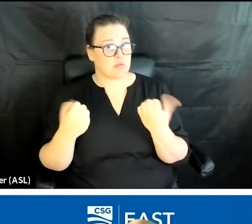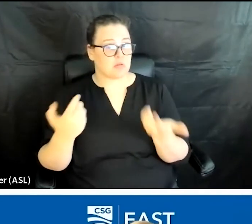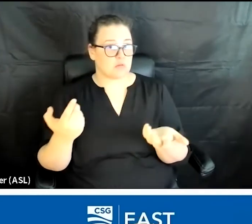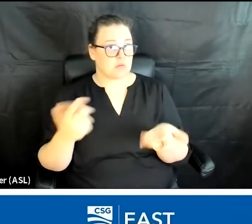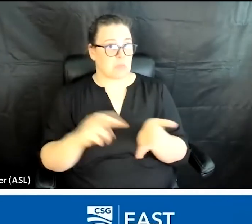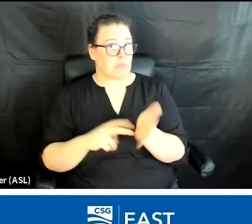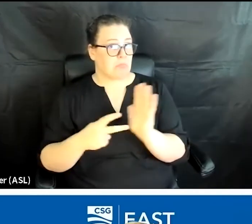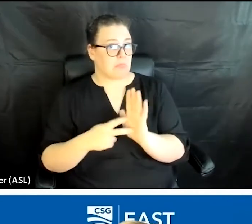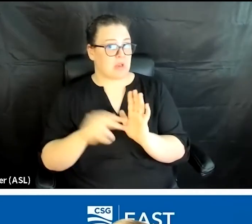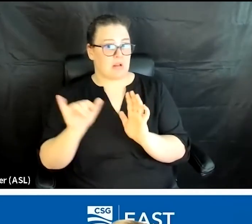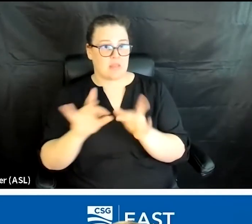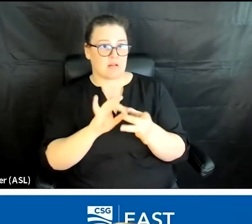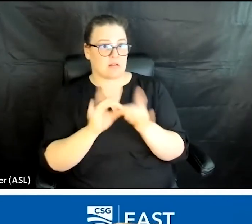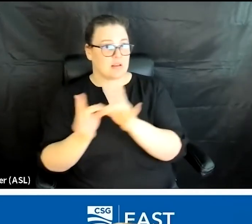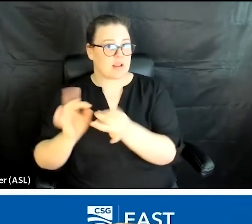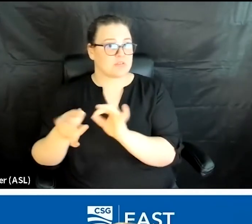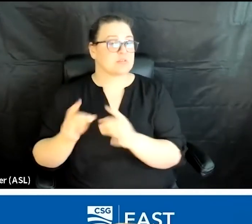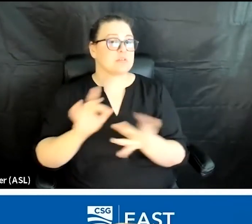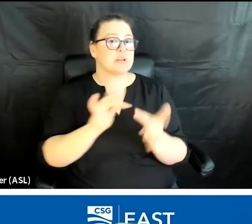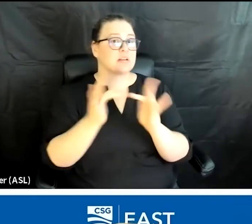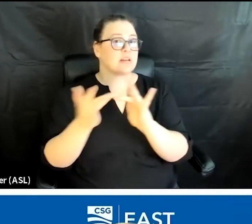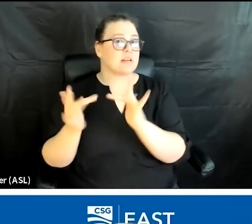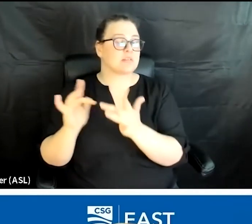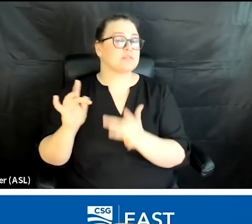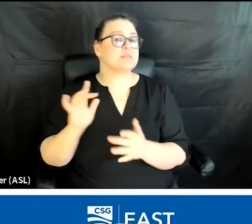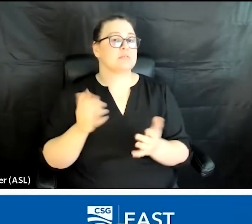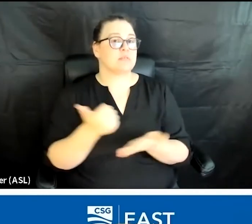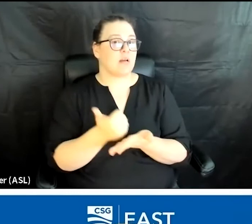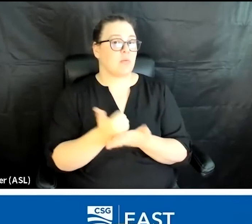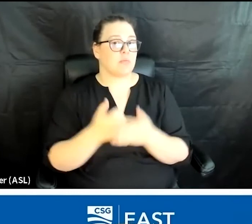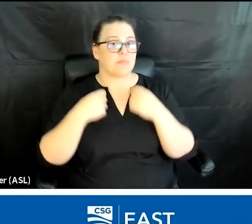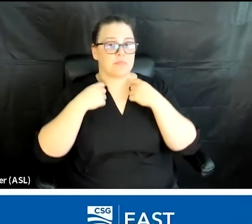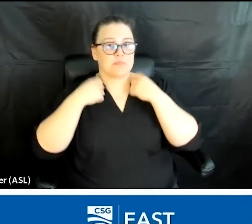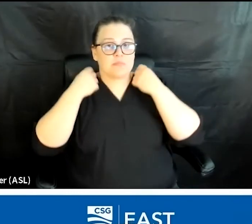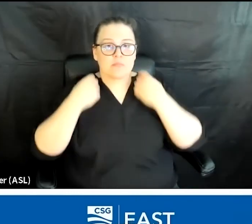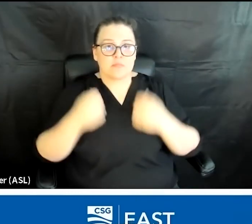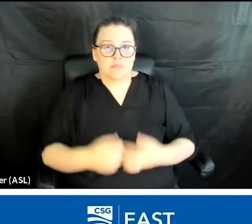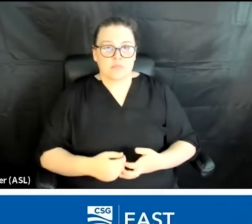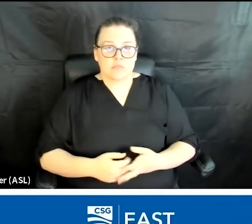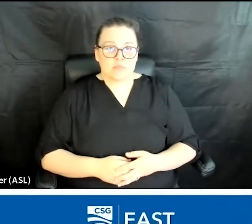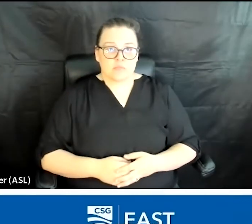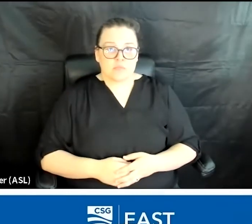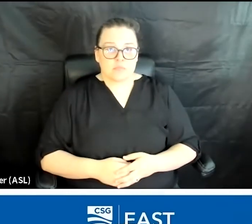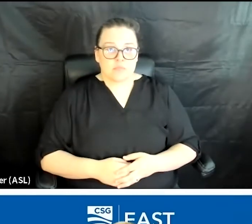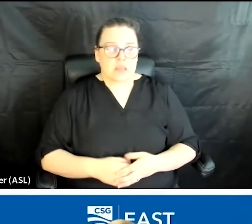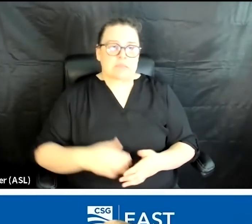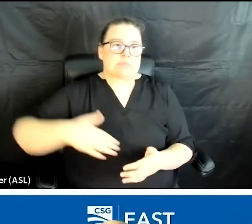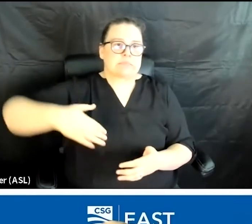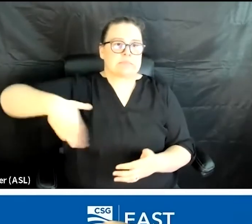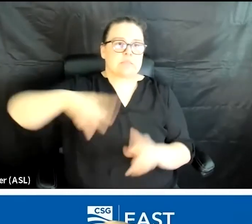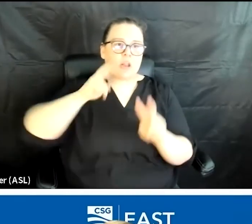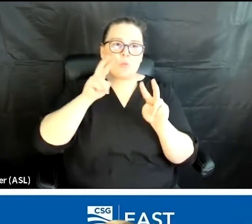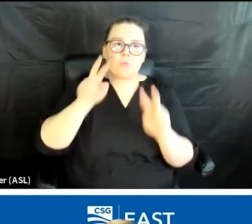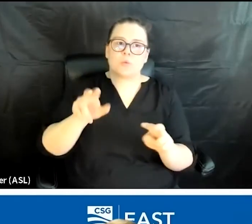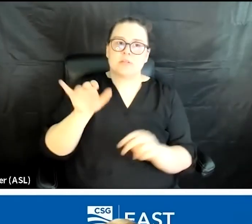words, connections help, they say. Yeah, I'm sure. I'm sure someone's done work on it. We haven't looked at it.